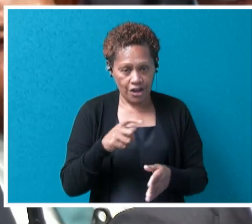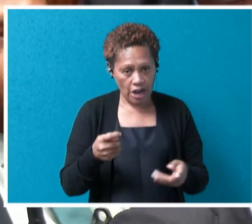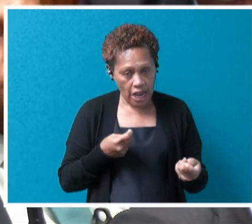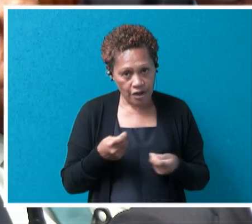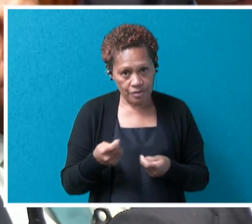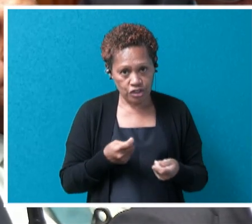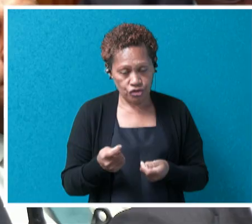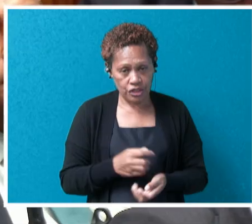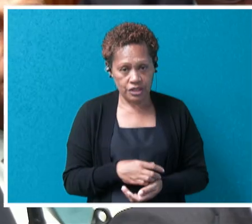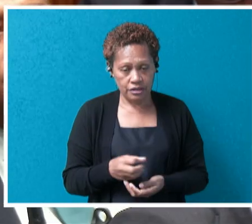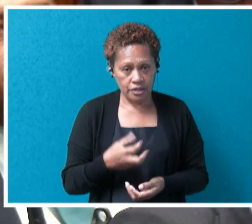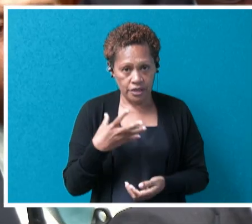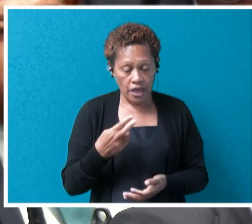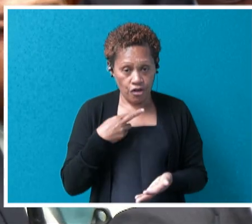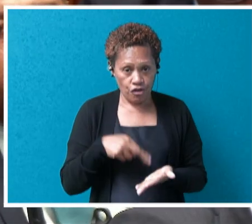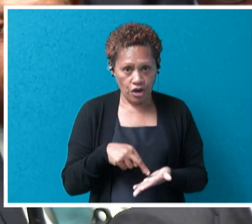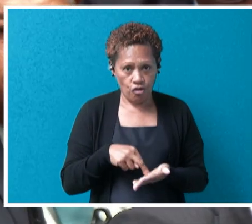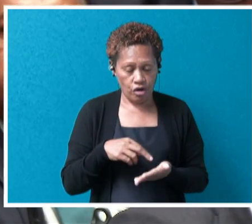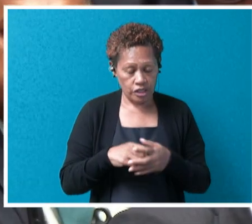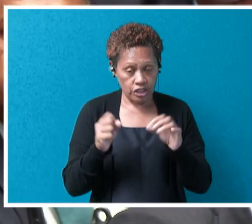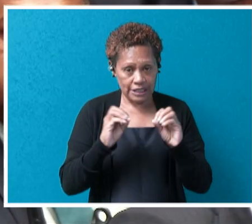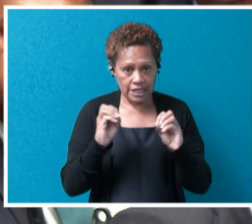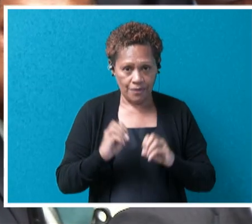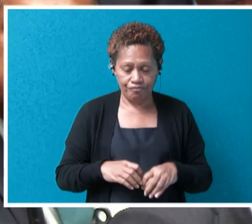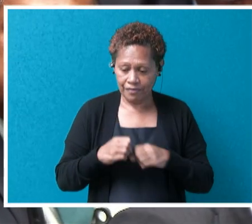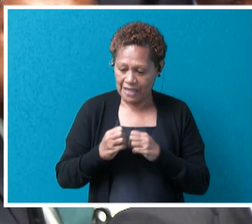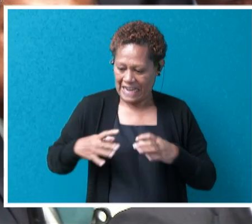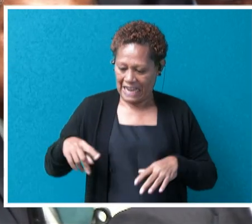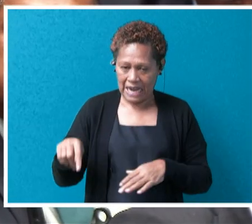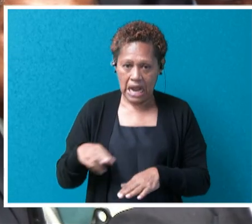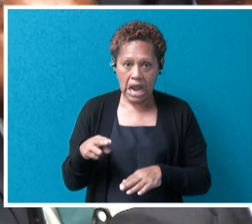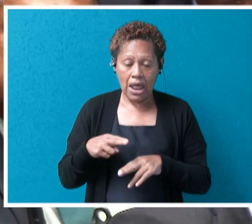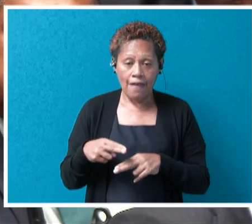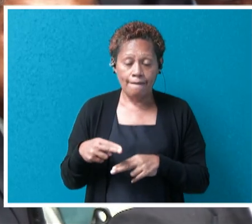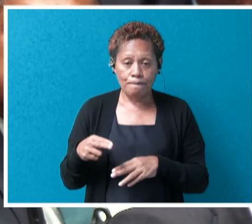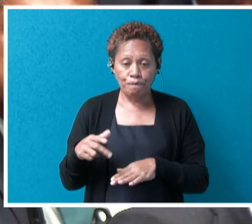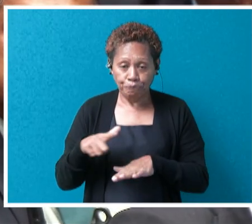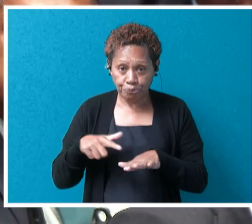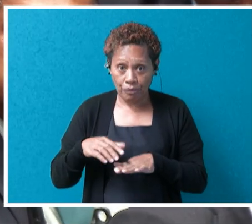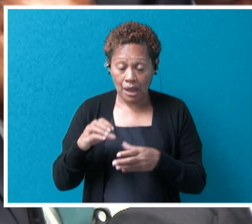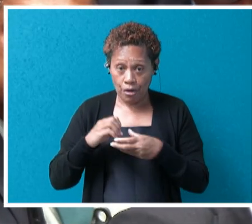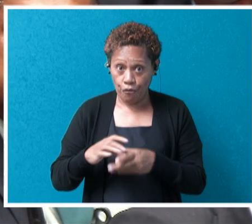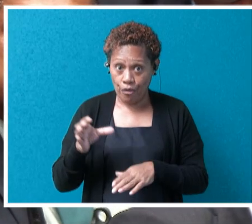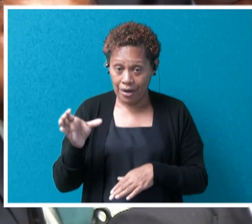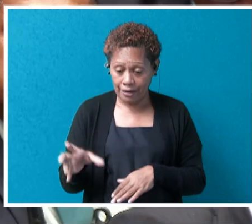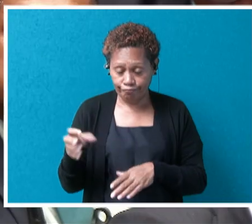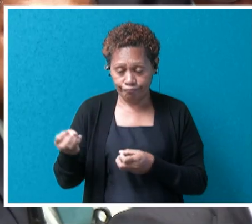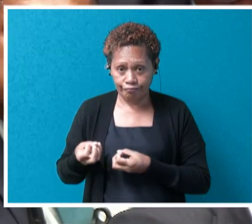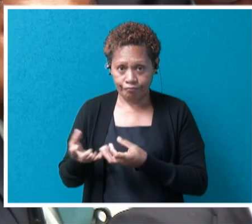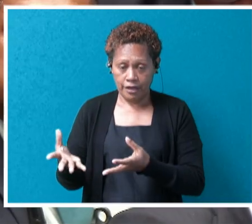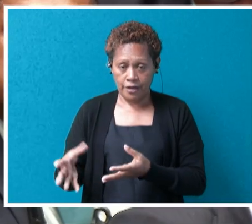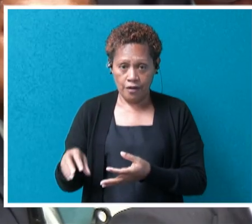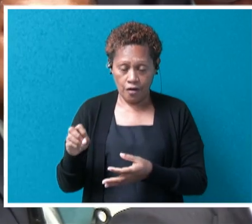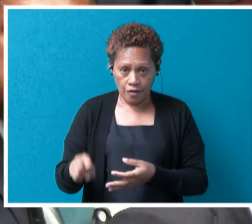record systems, expand landowners' entrepreneurship financing, implement the